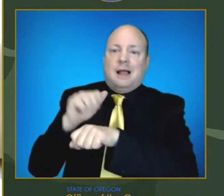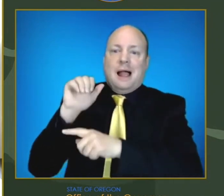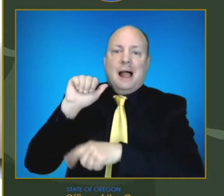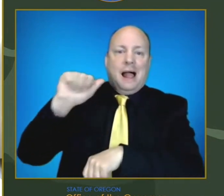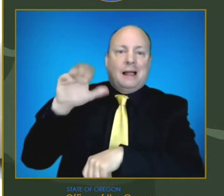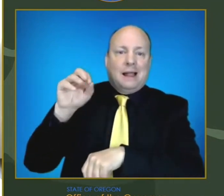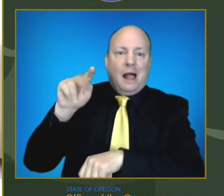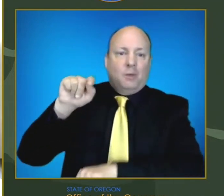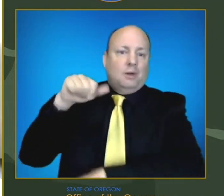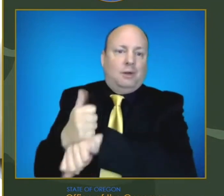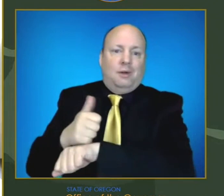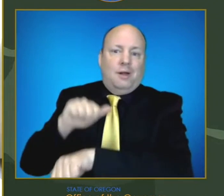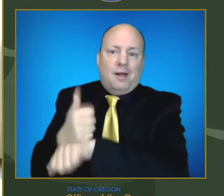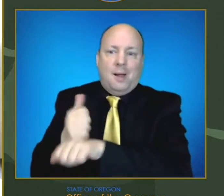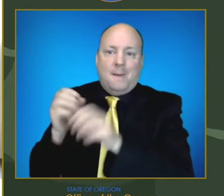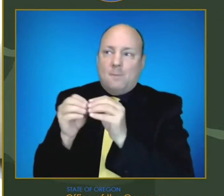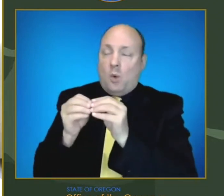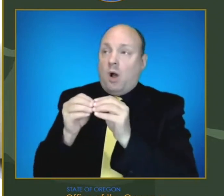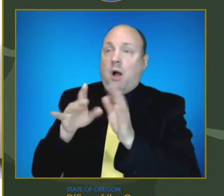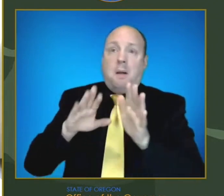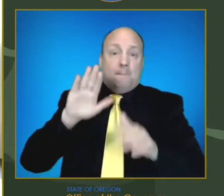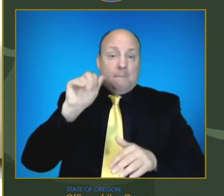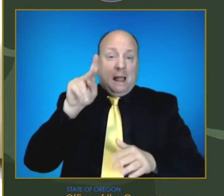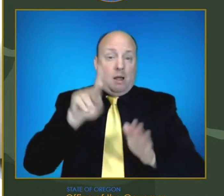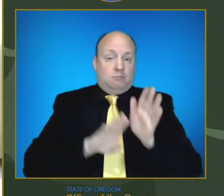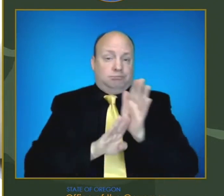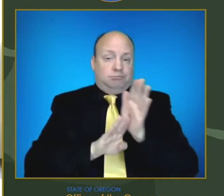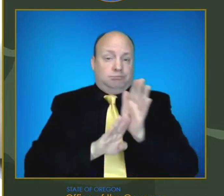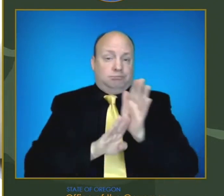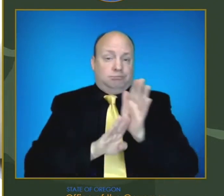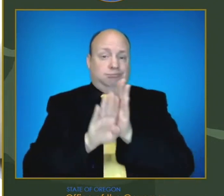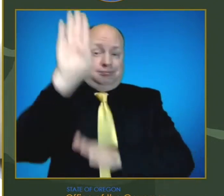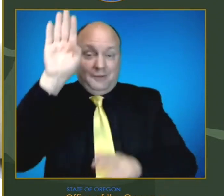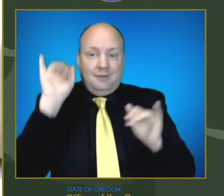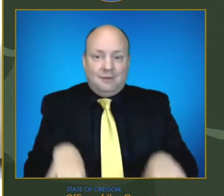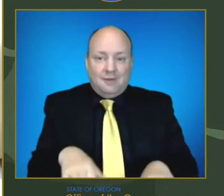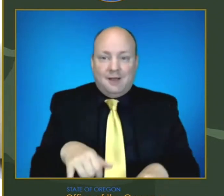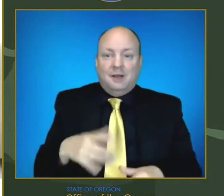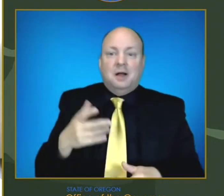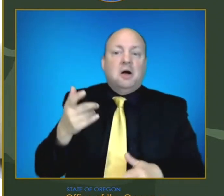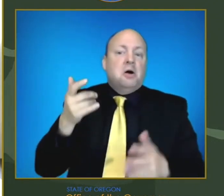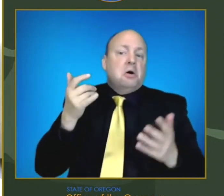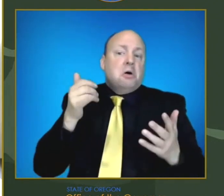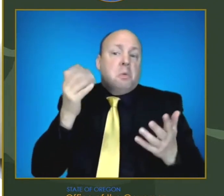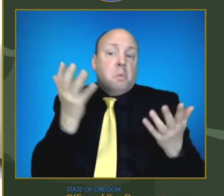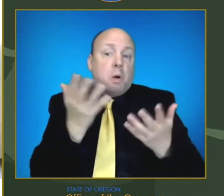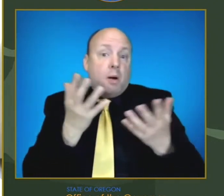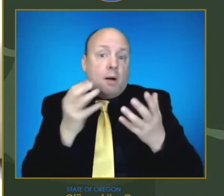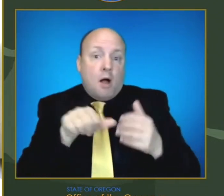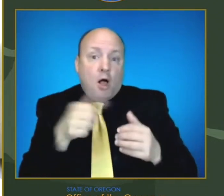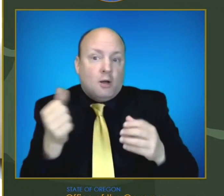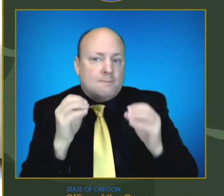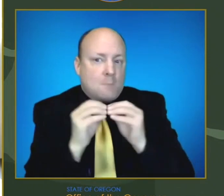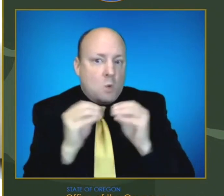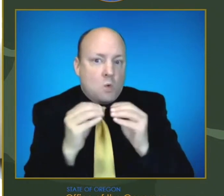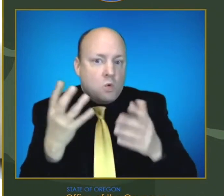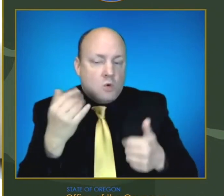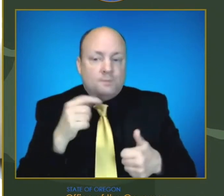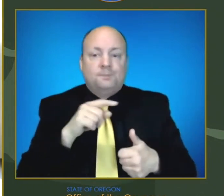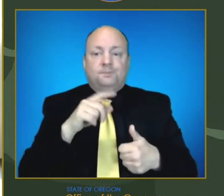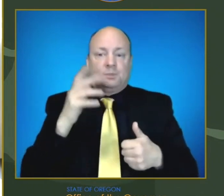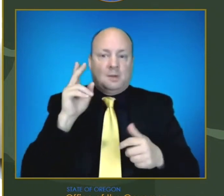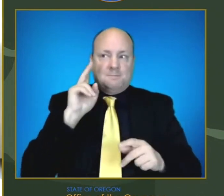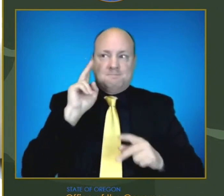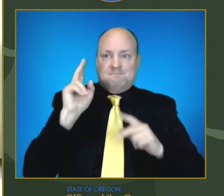41%. And it gets better. To me, this is even more exciting. Nearly all of those savings accounts, 96% of